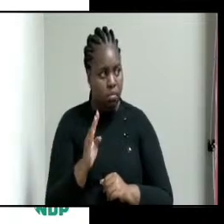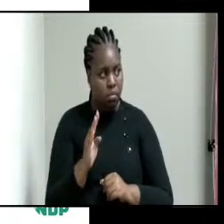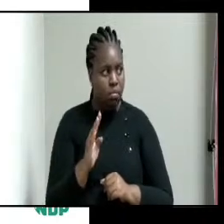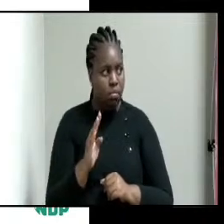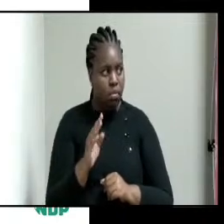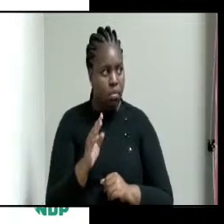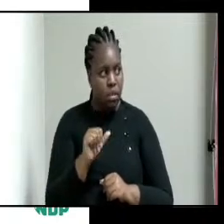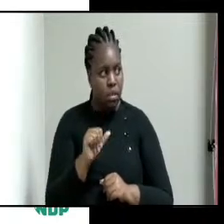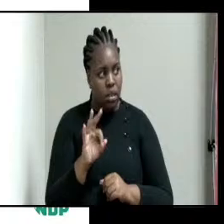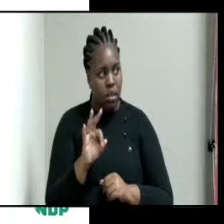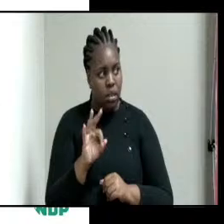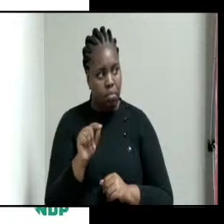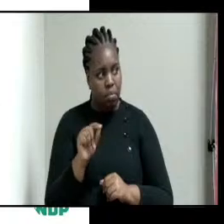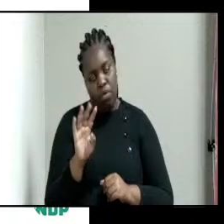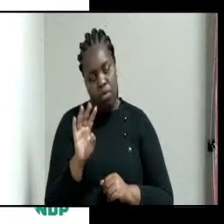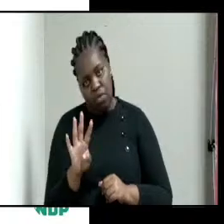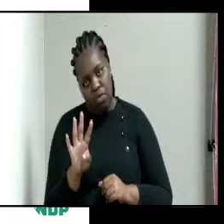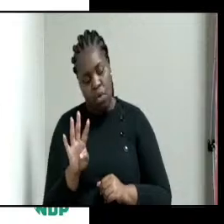12,